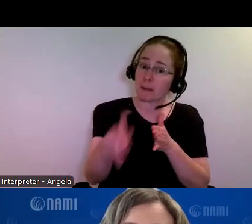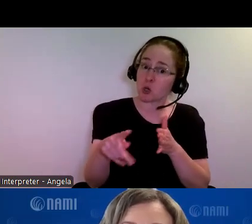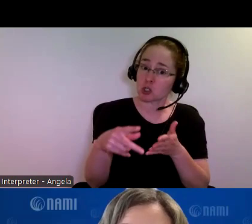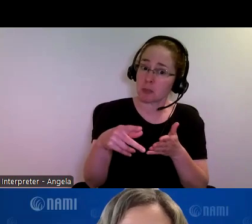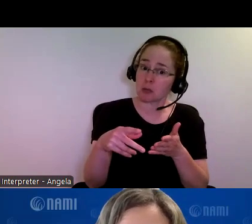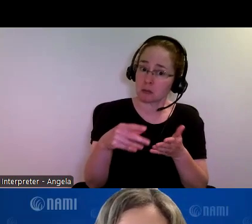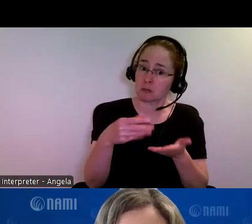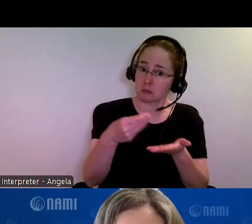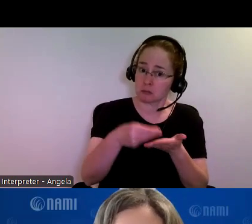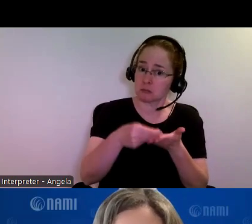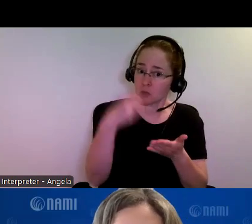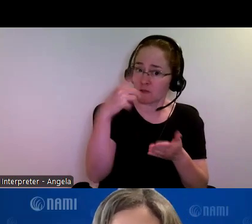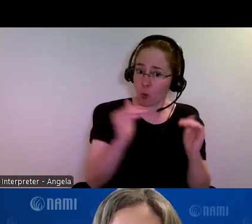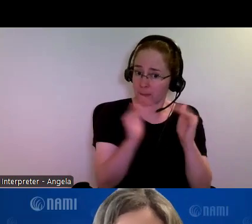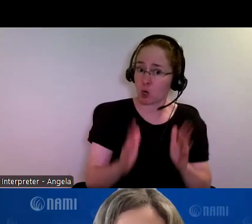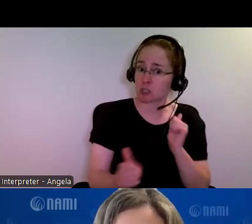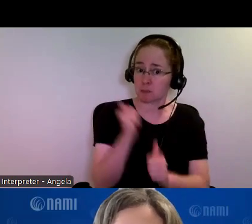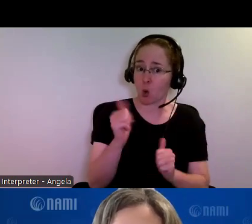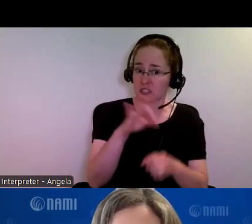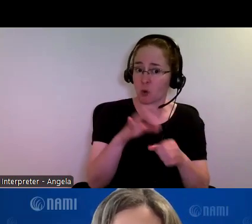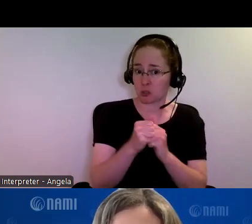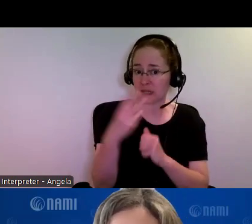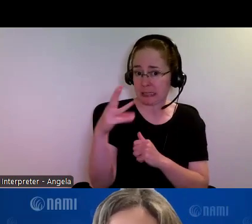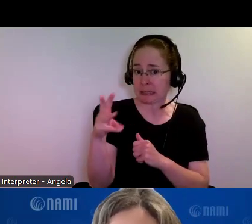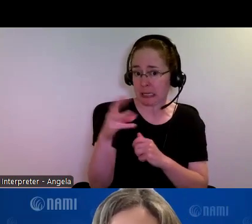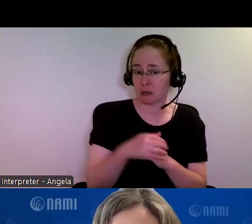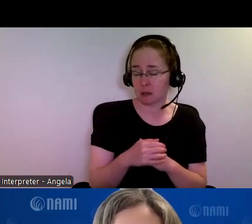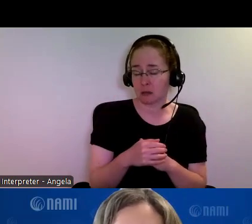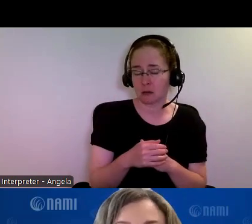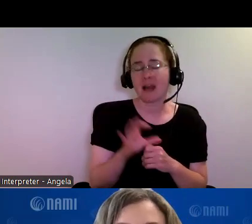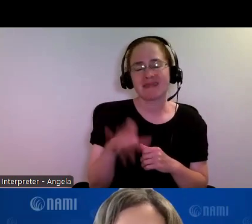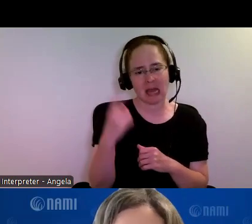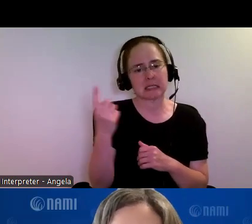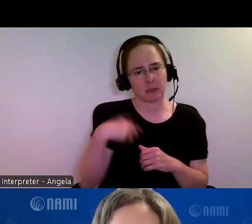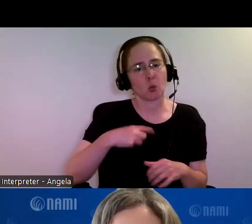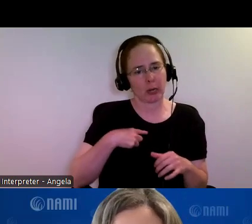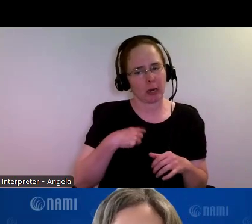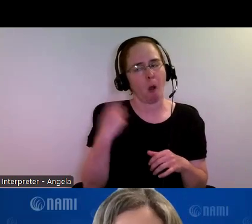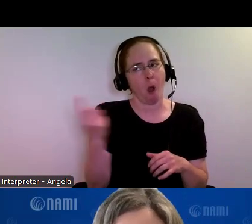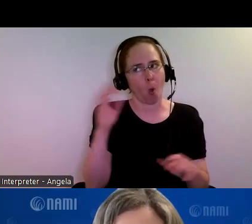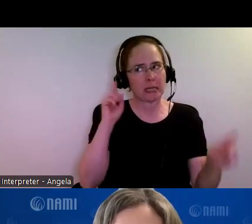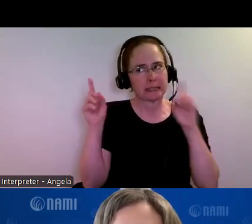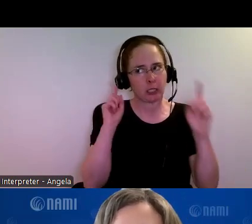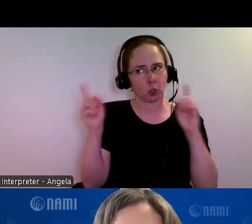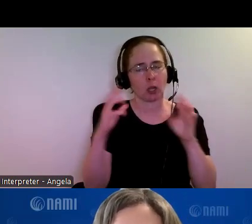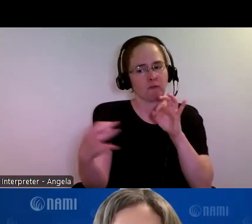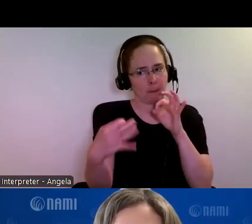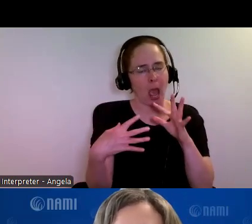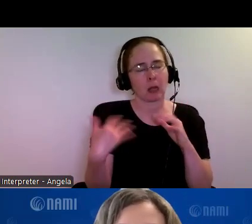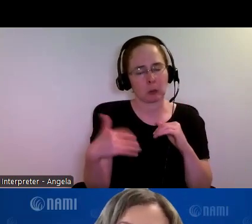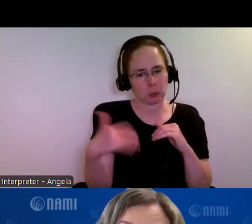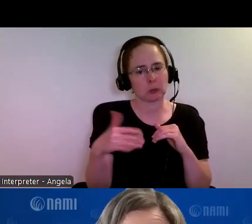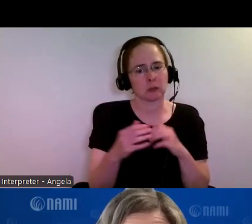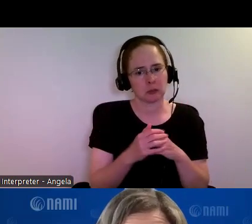for peers got the most votes with 16. And certainly that is something that we consistently hear from folks that is